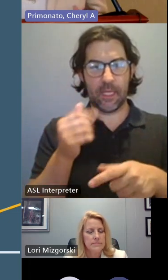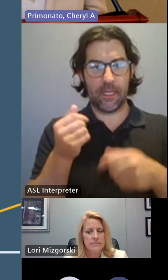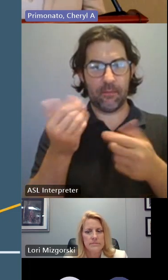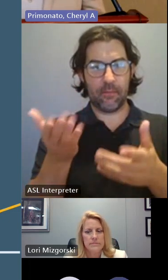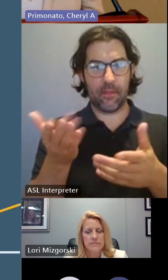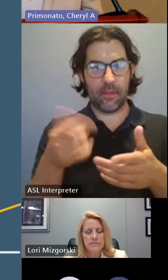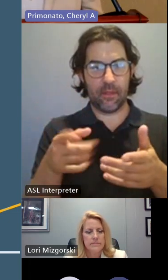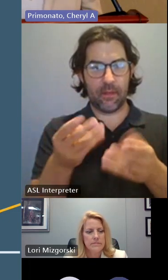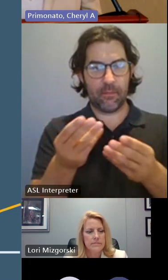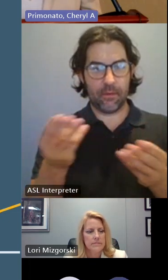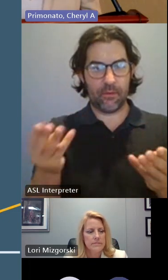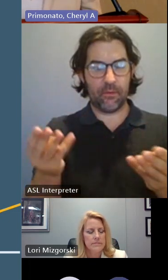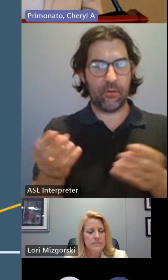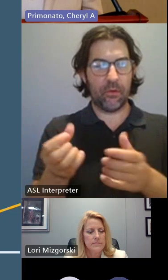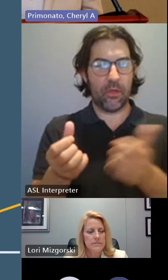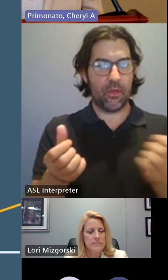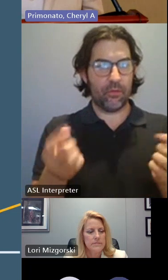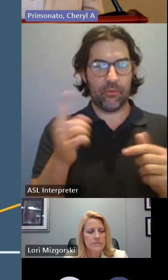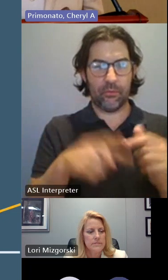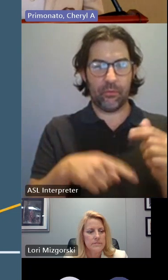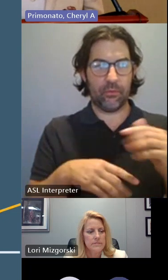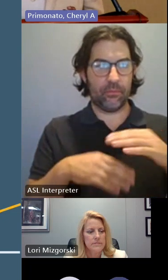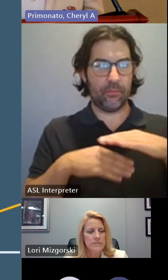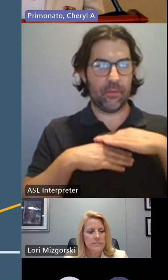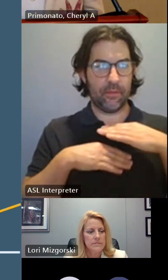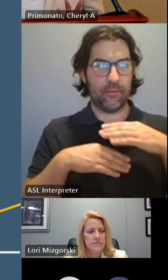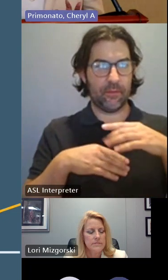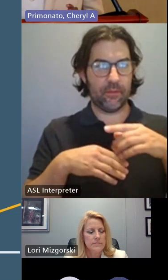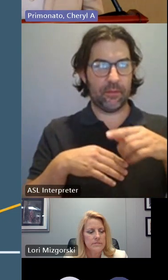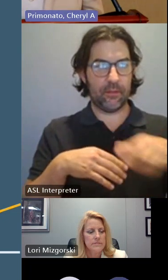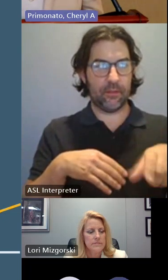these materials, others were unable to meet the